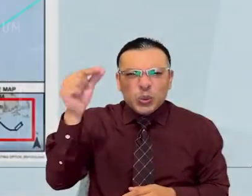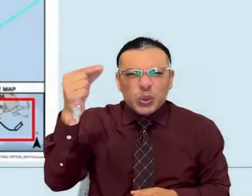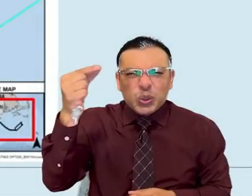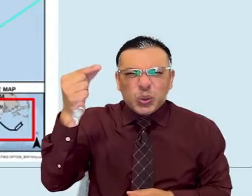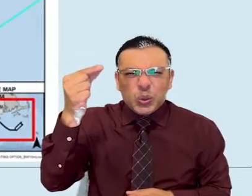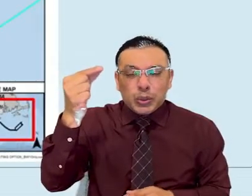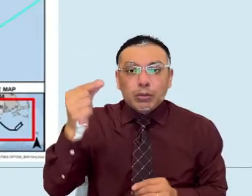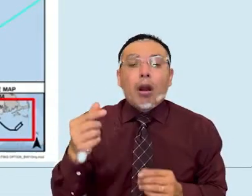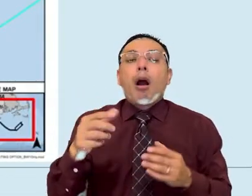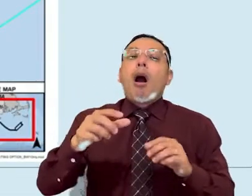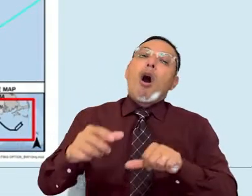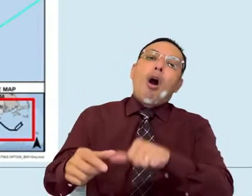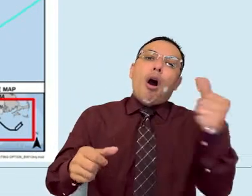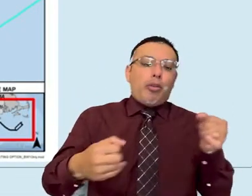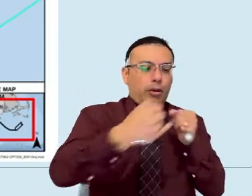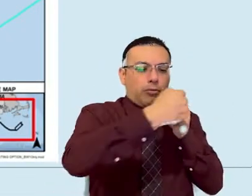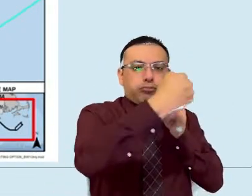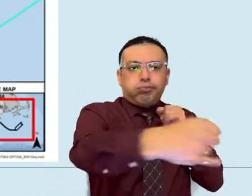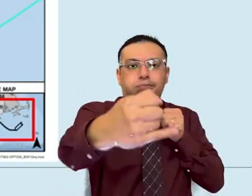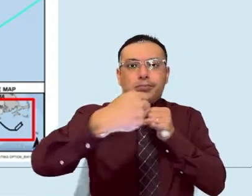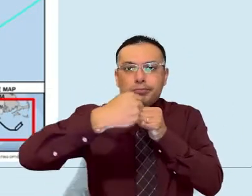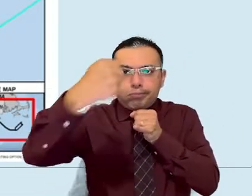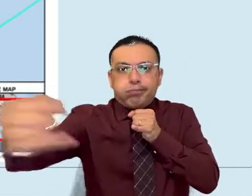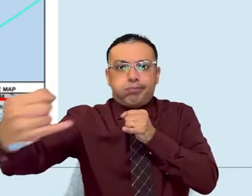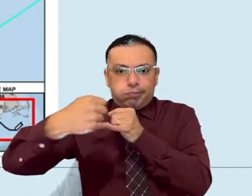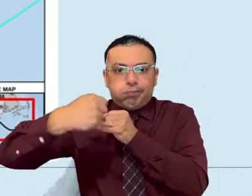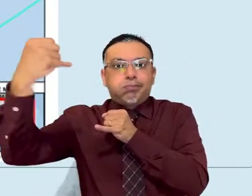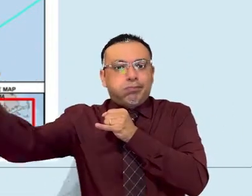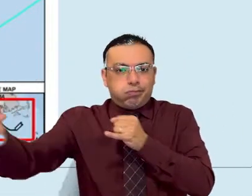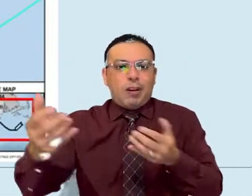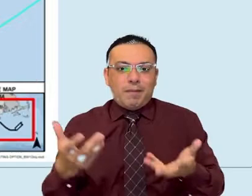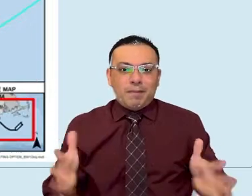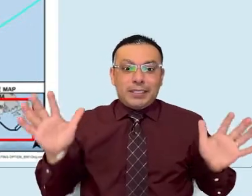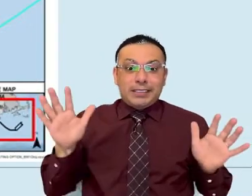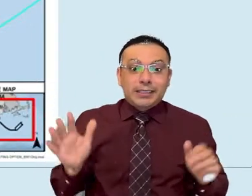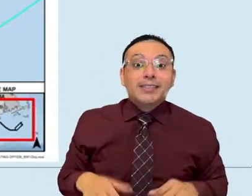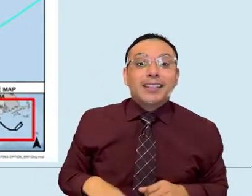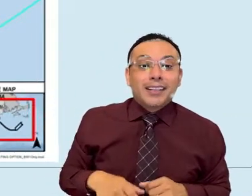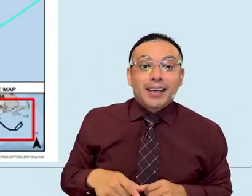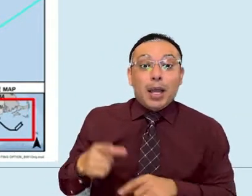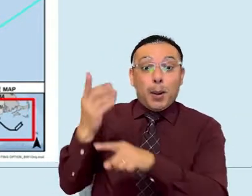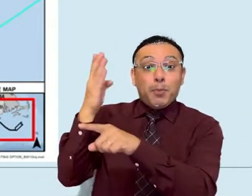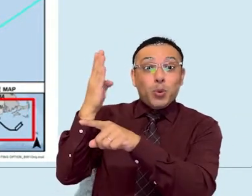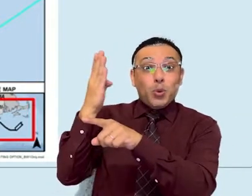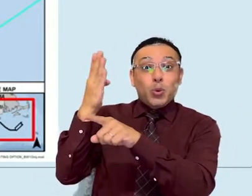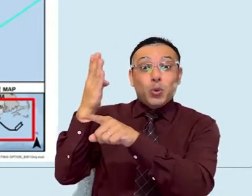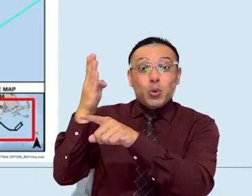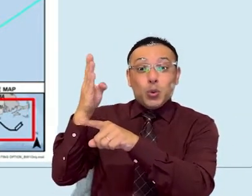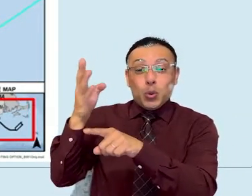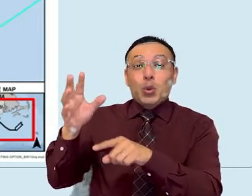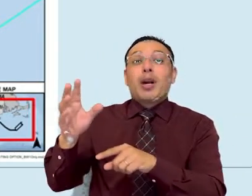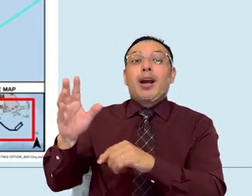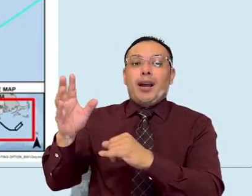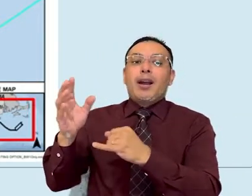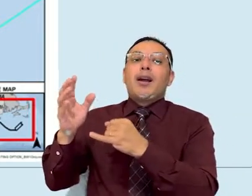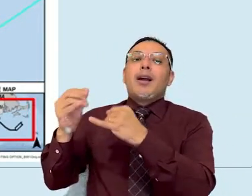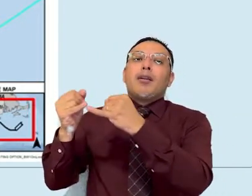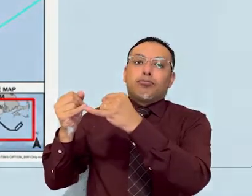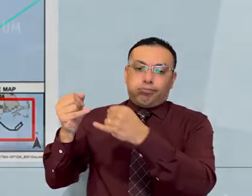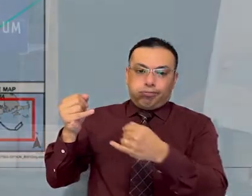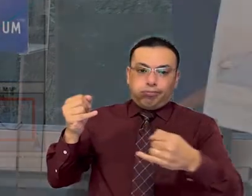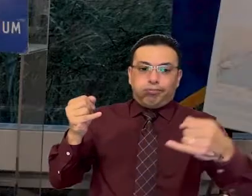line. This is the export cable route, and then it's green when it's in the state waters. But these others, these